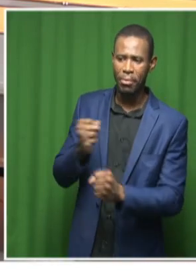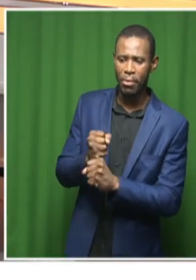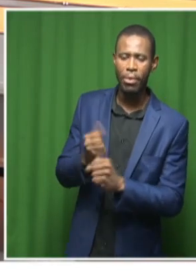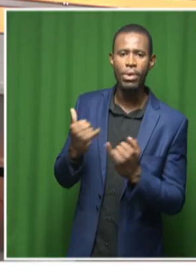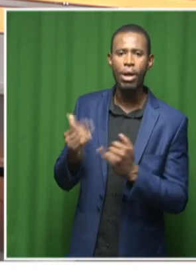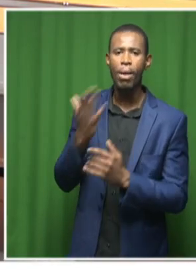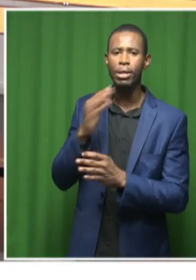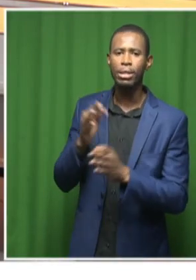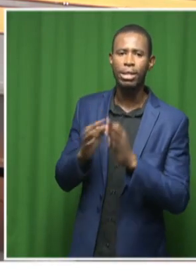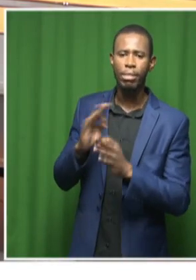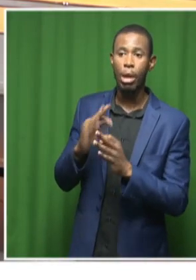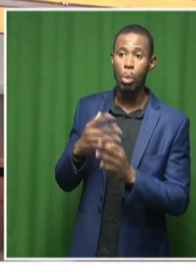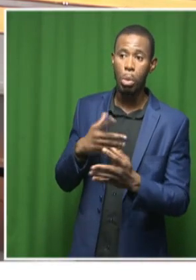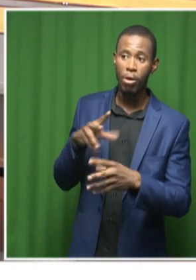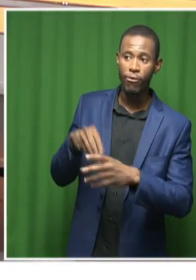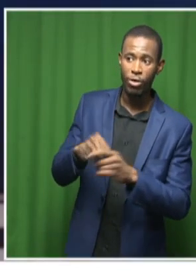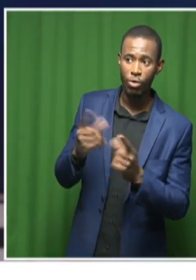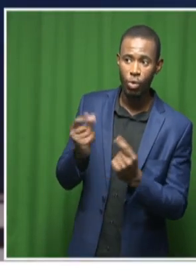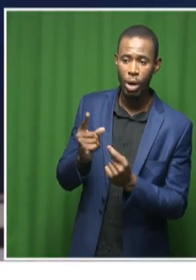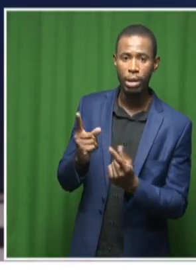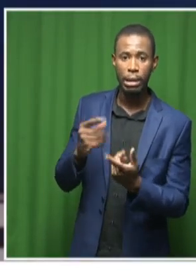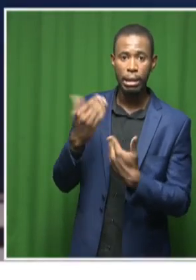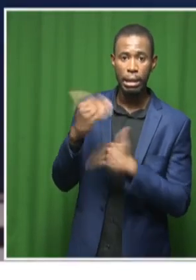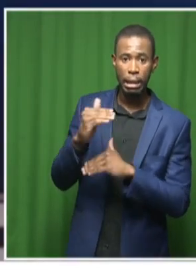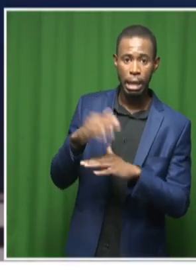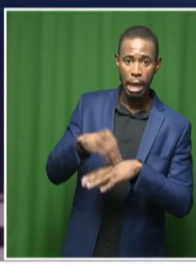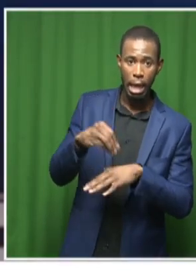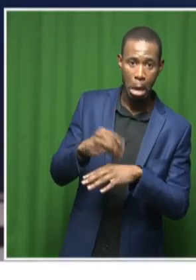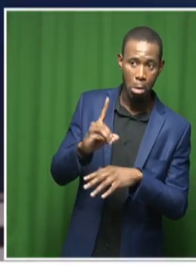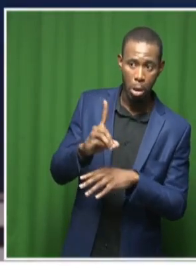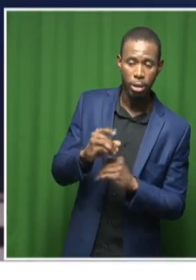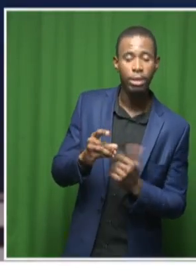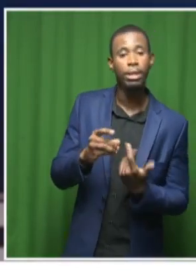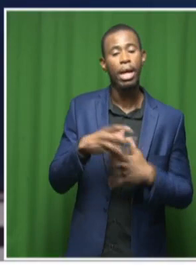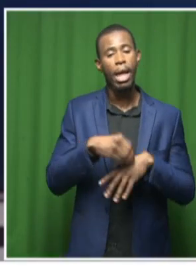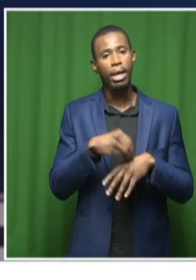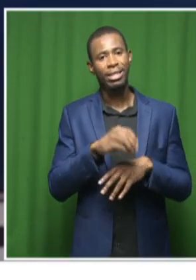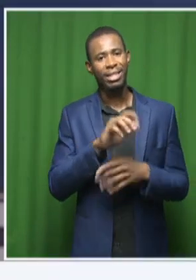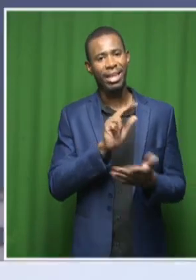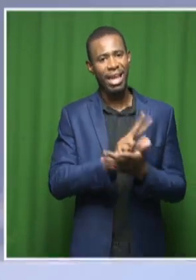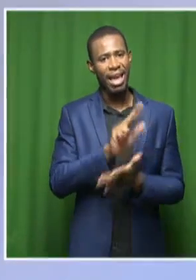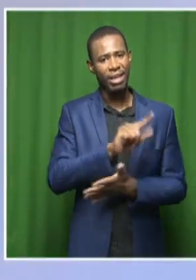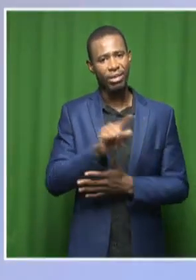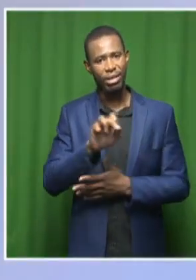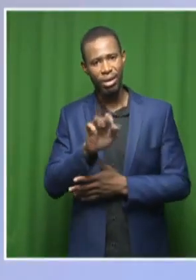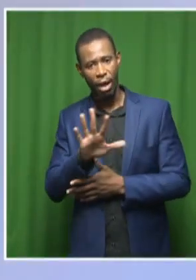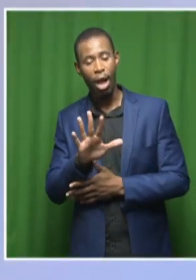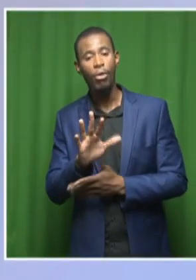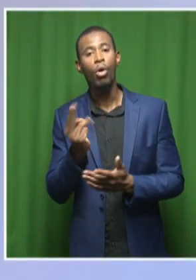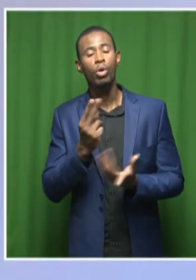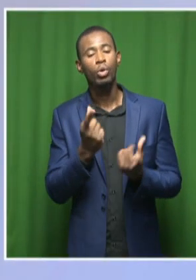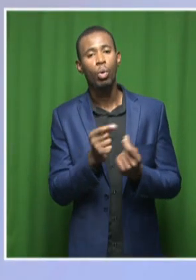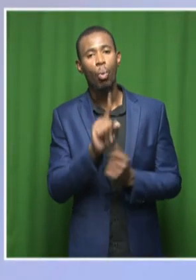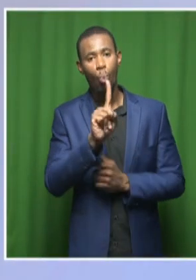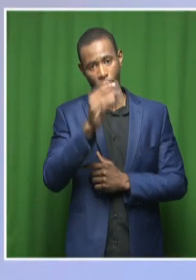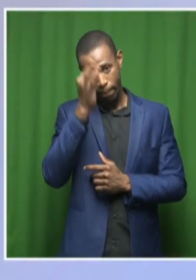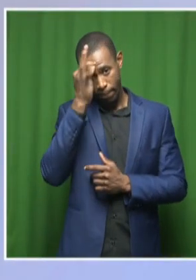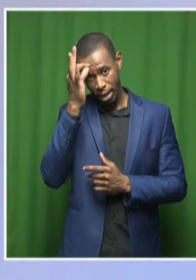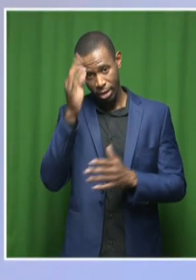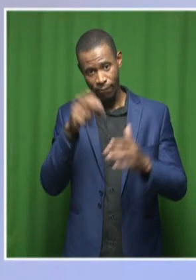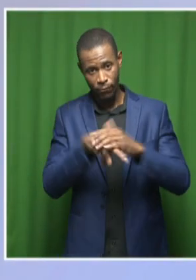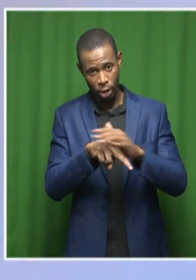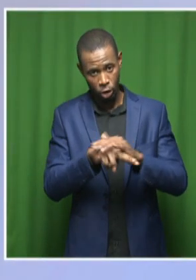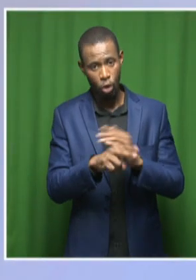Any age restrictions? Age restriction, 18 to 35. Send a 1-minute video. Follow our social media platforms, LIMA